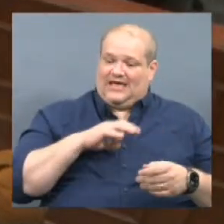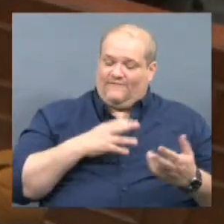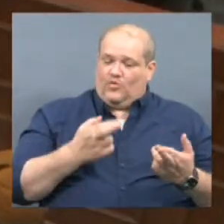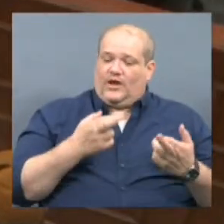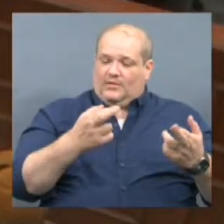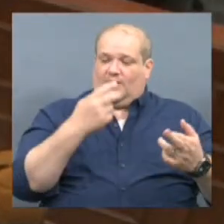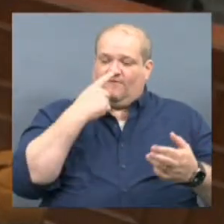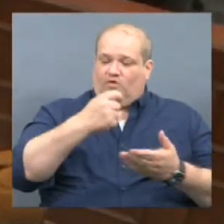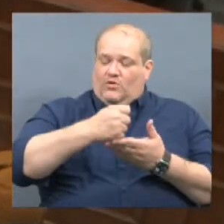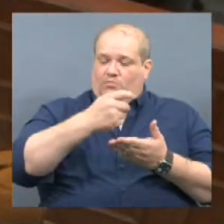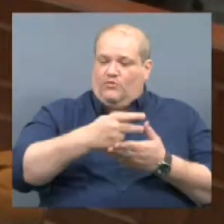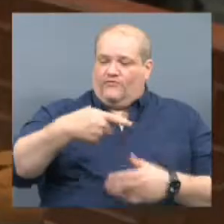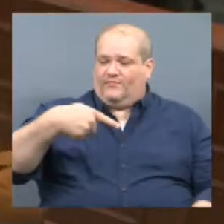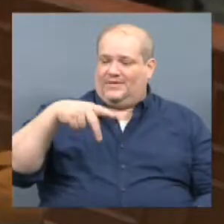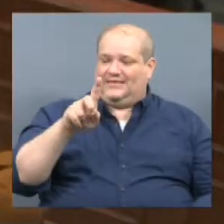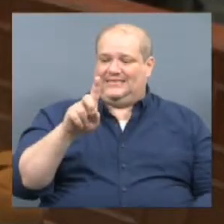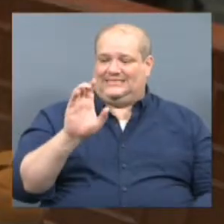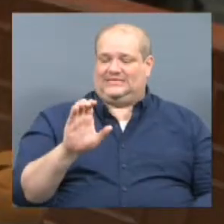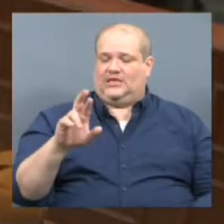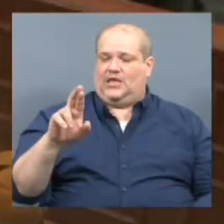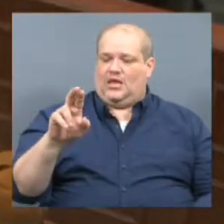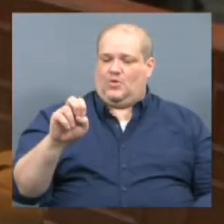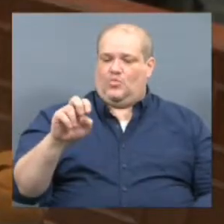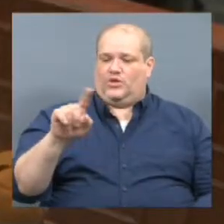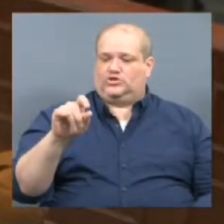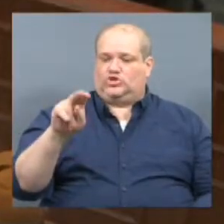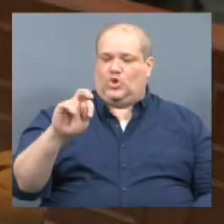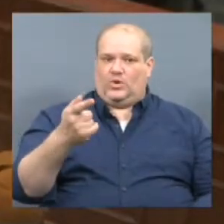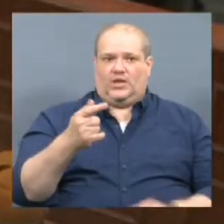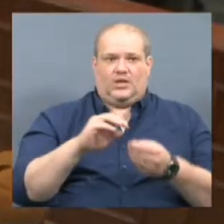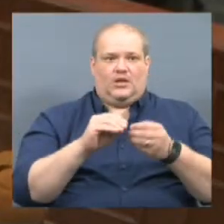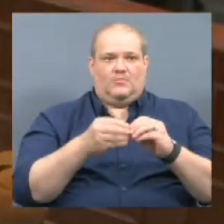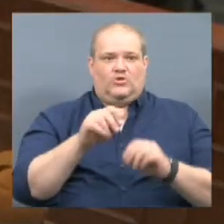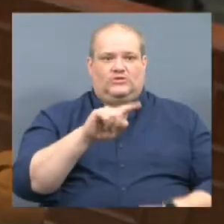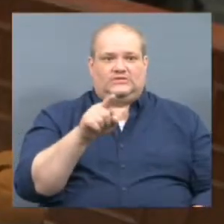approval of the PDC rezoning in file number